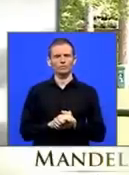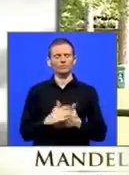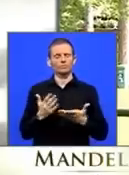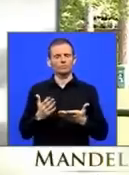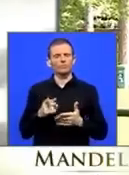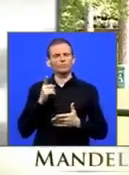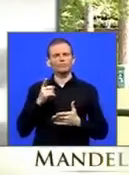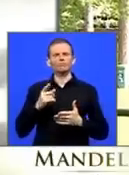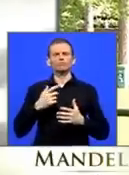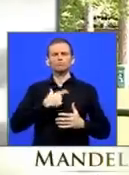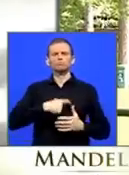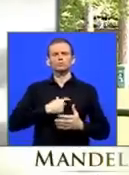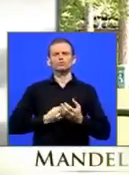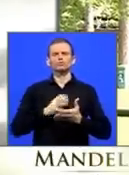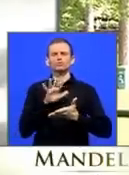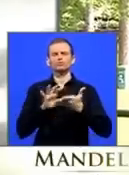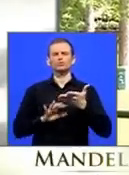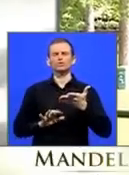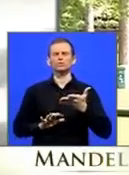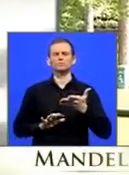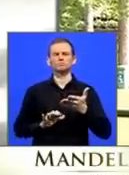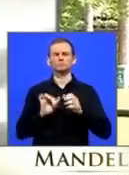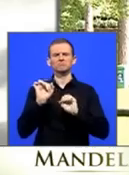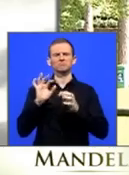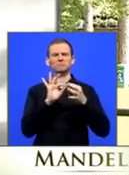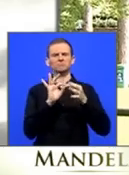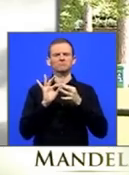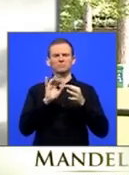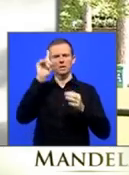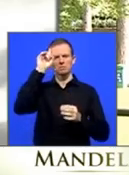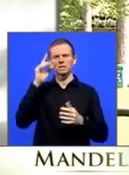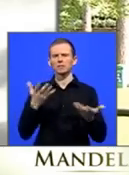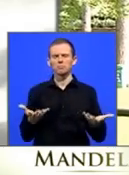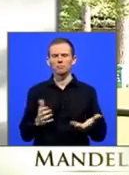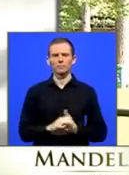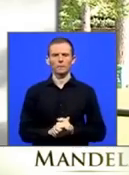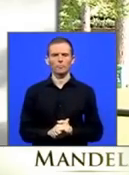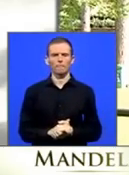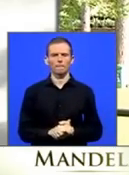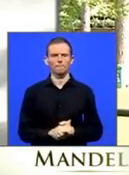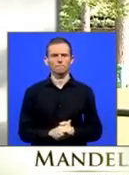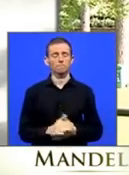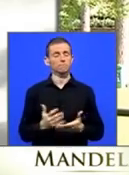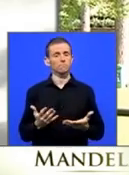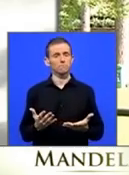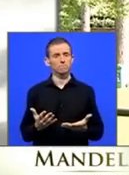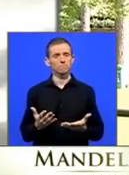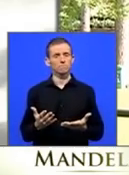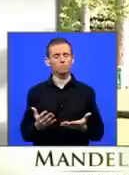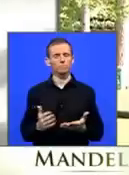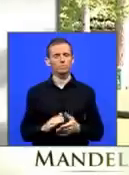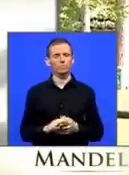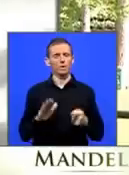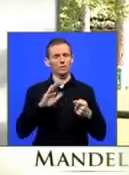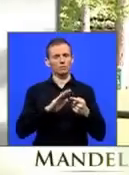President Nelson Mandela. Tell us a little bit about that. Well, first of all, I have to say that maybe I was